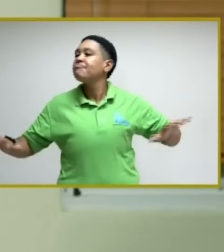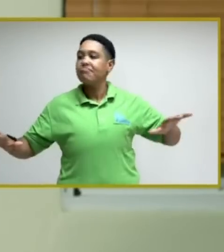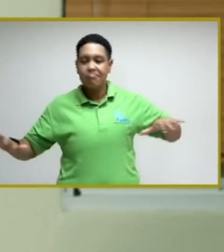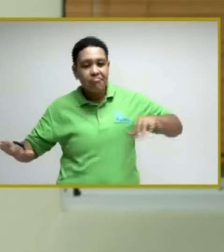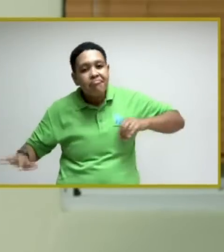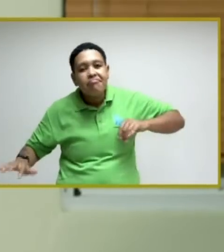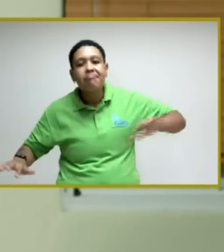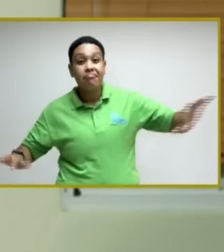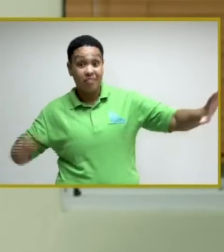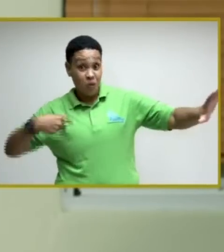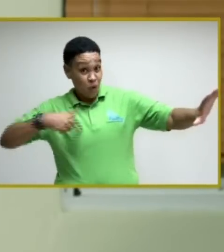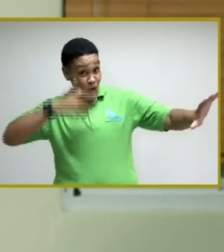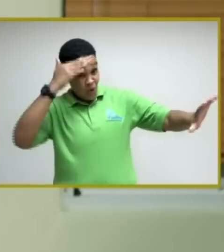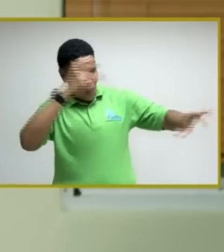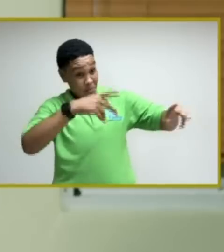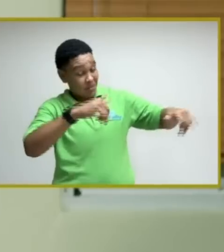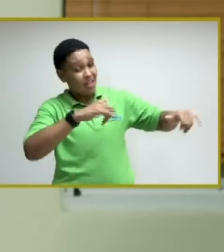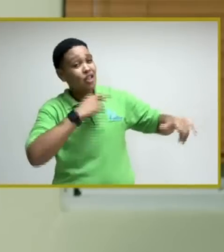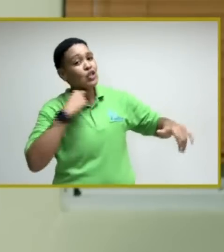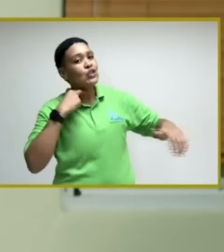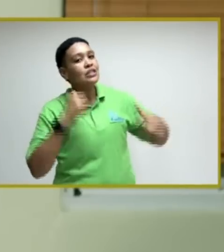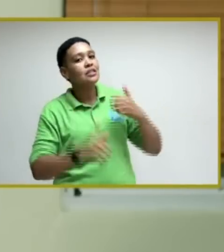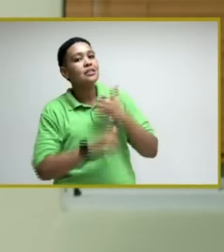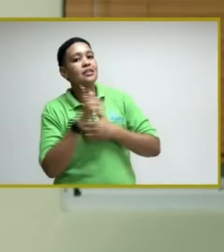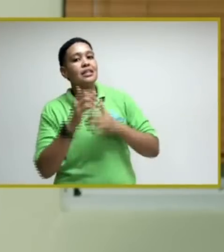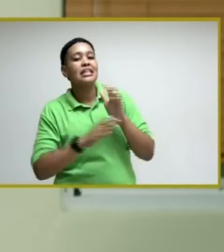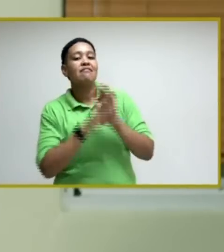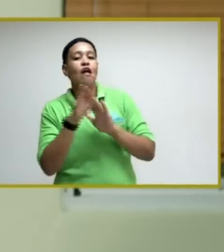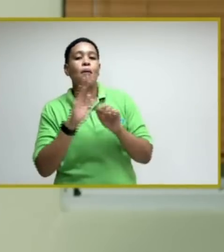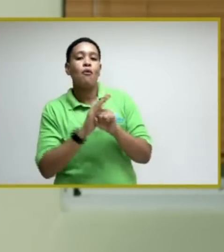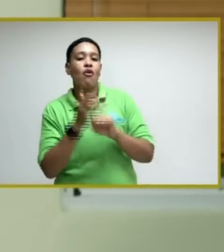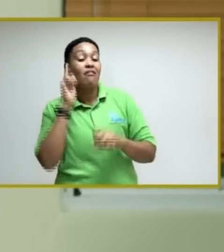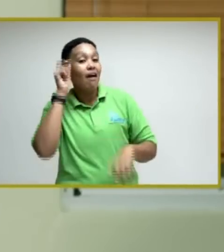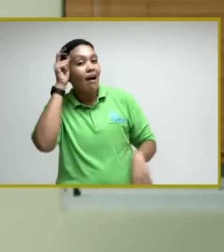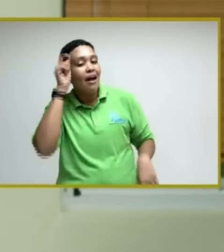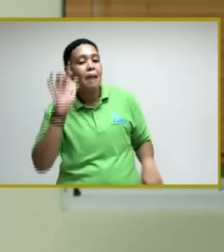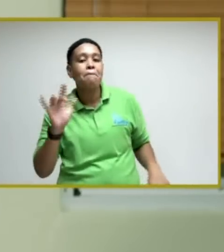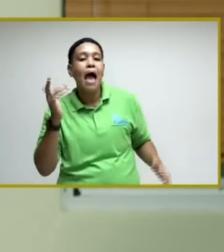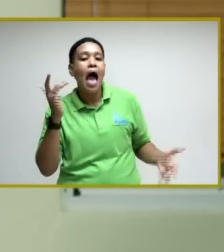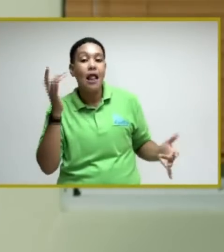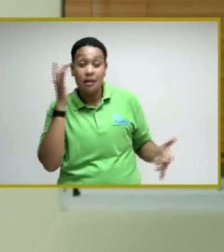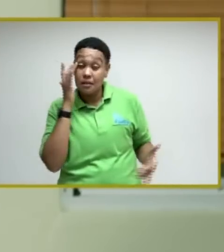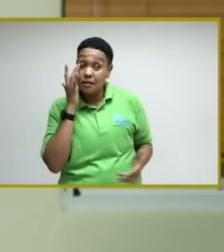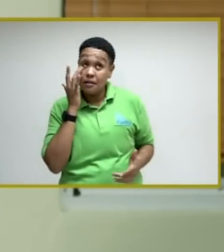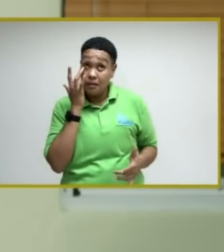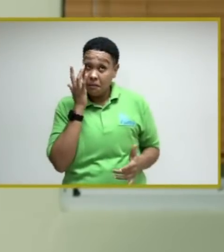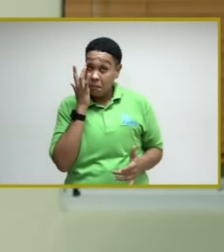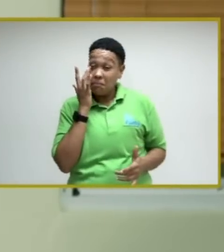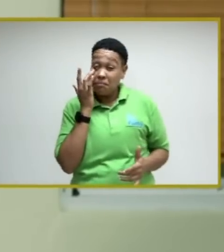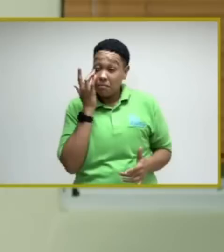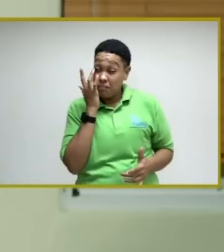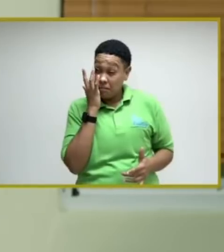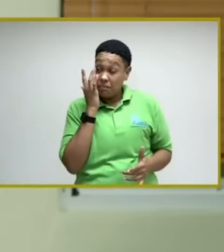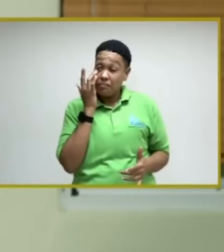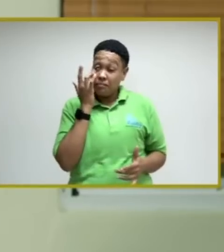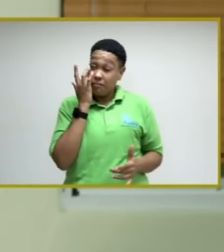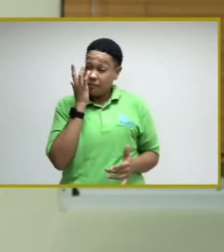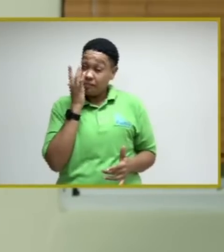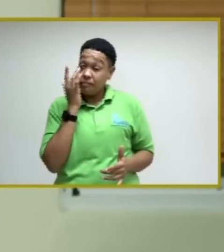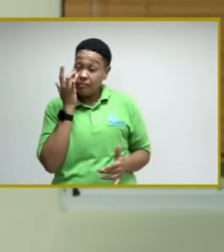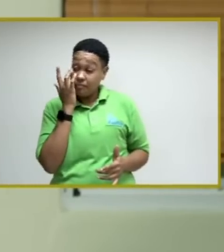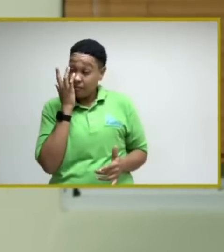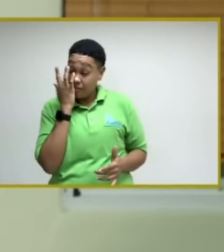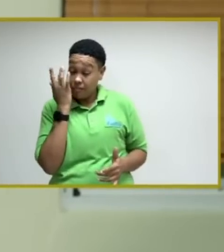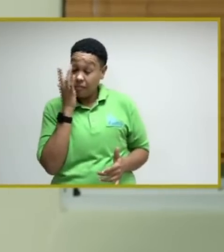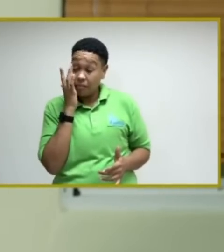developing COVID, even though it is mild COVID. And so therefore, if they are infected, then they can